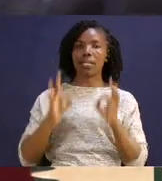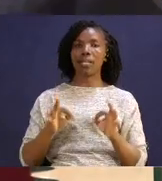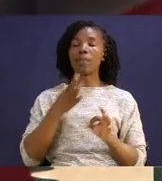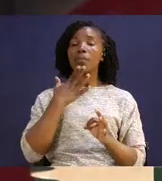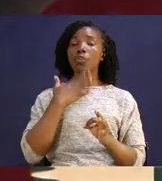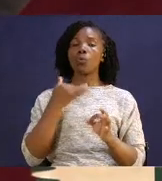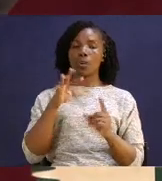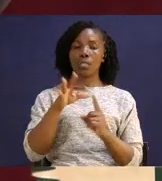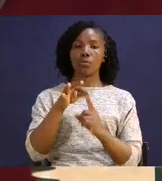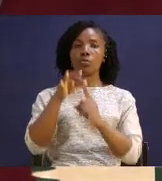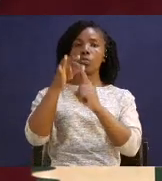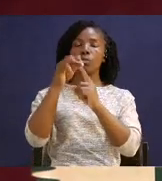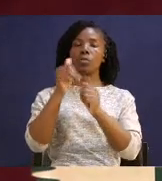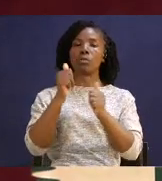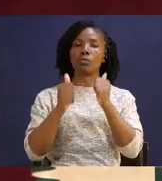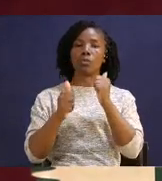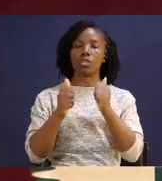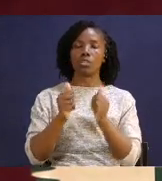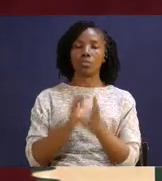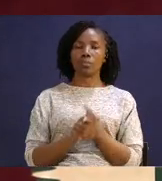pick.